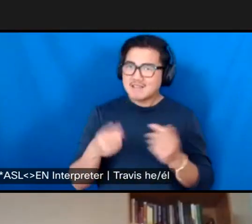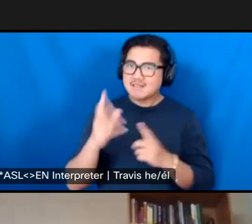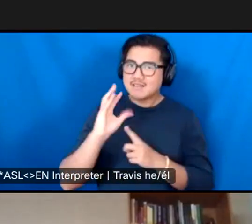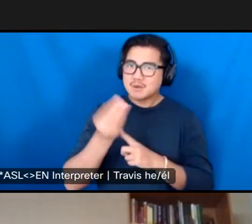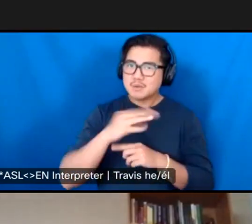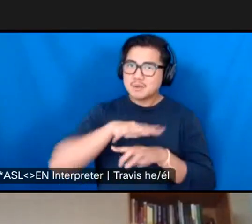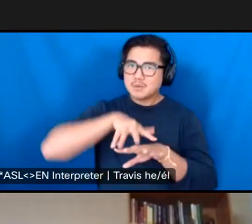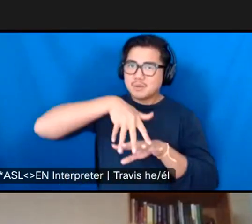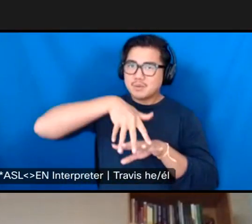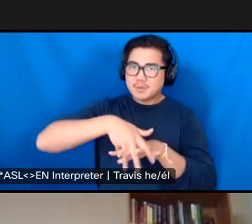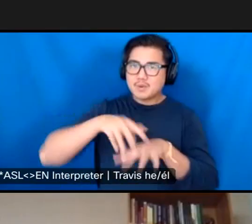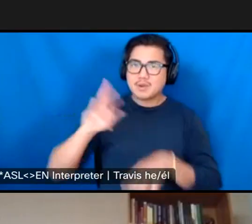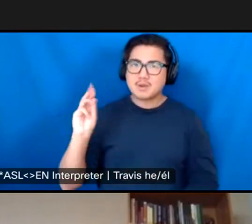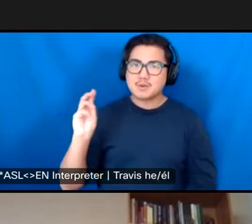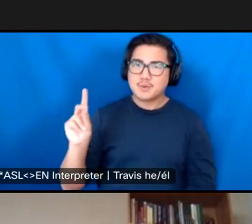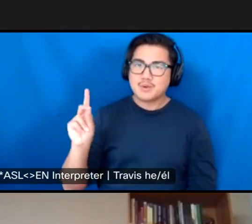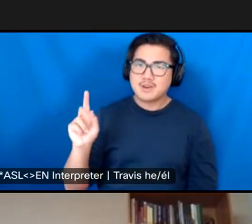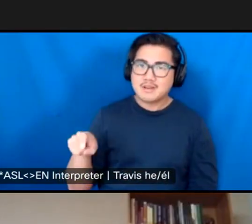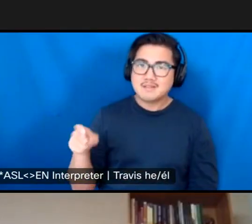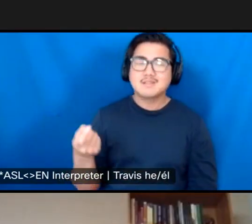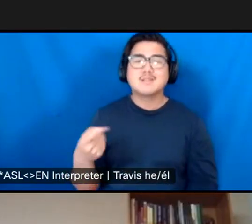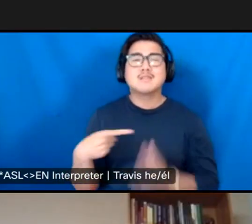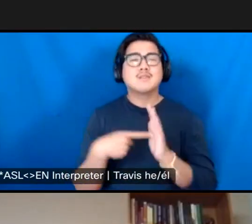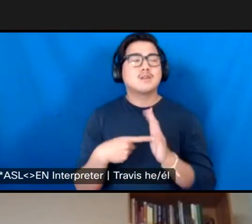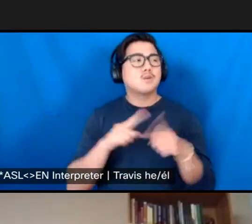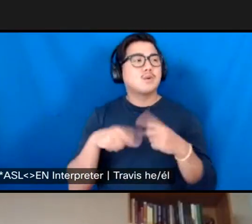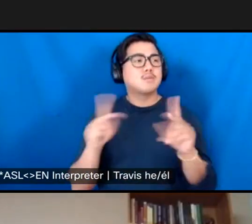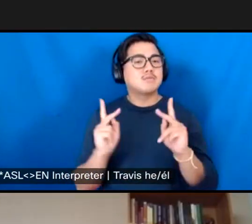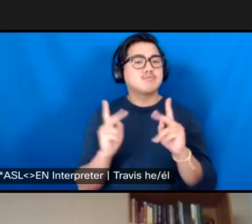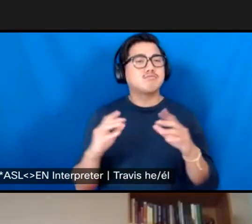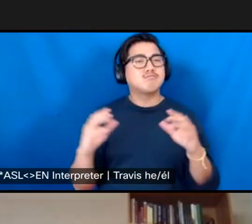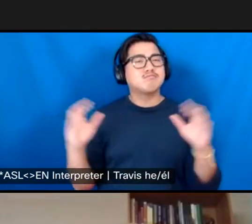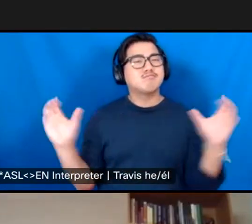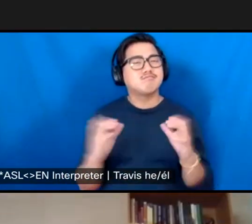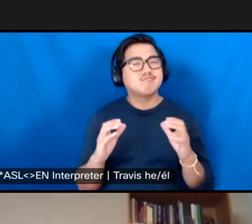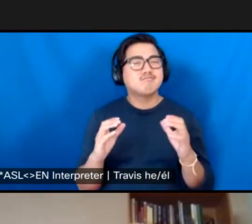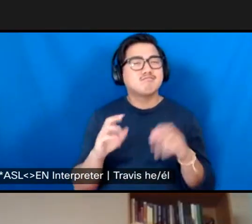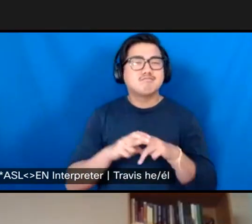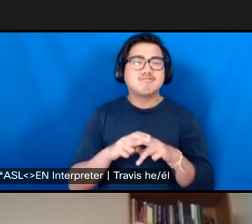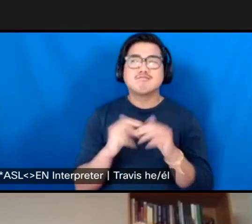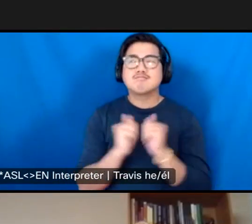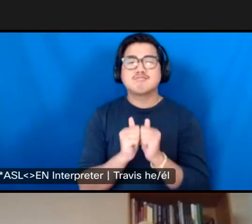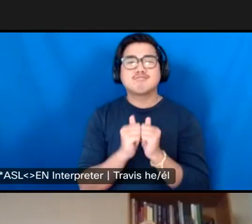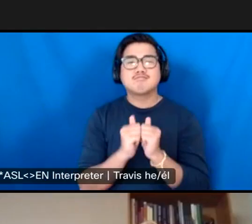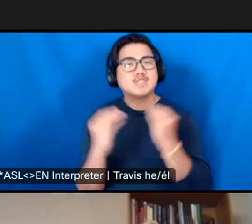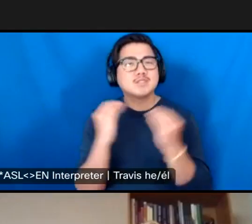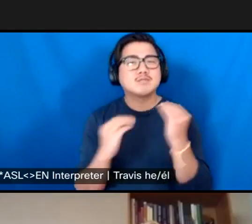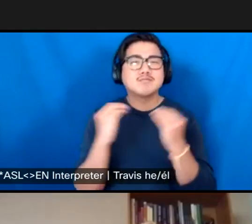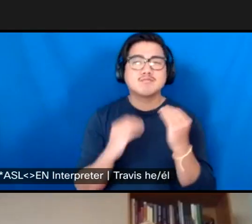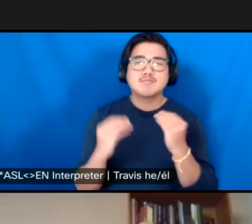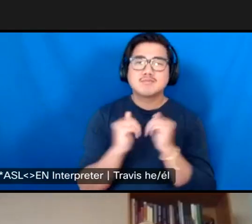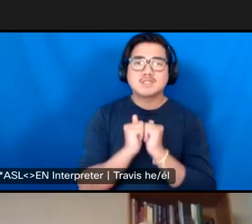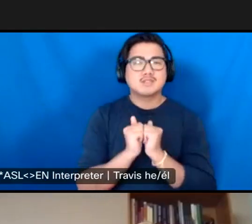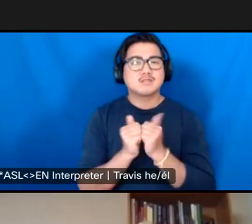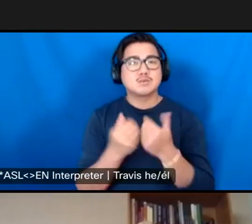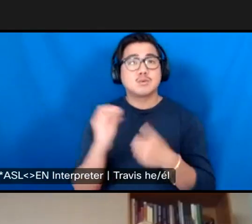practices. Those that look like breaking bread. So traditional therapy often have folks in an